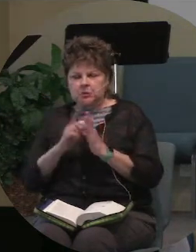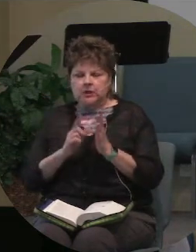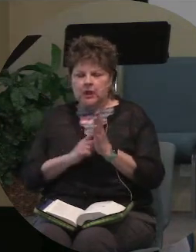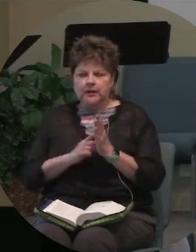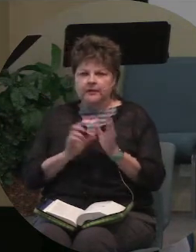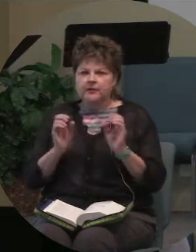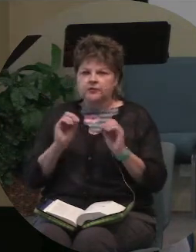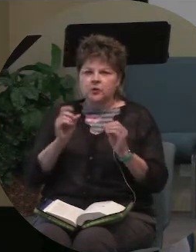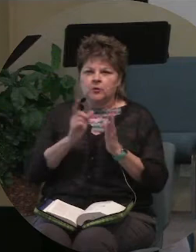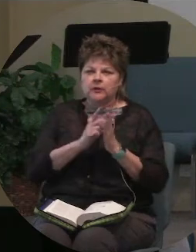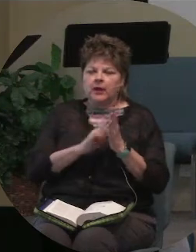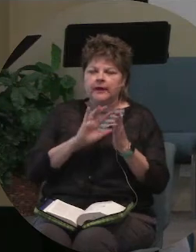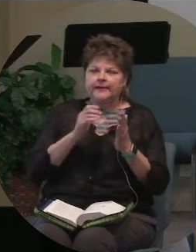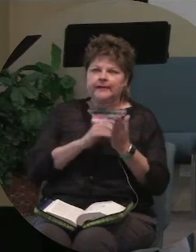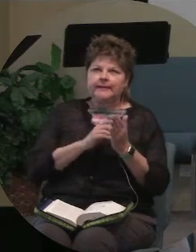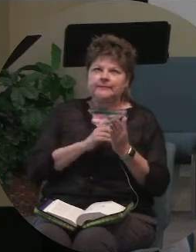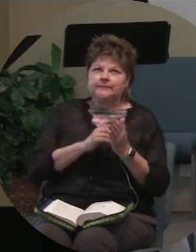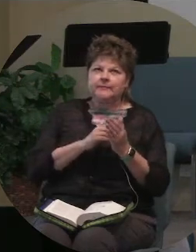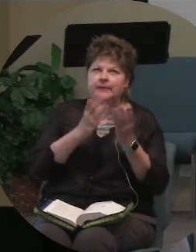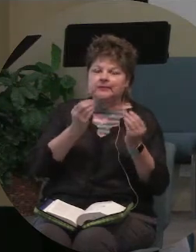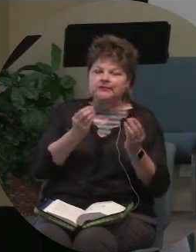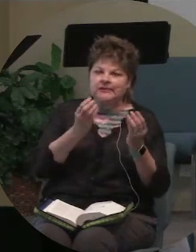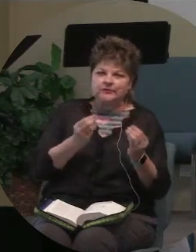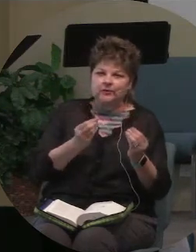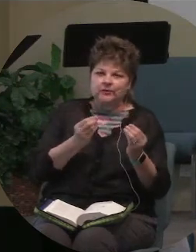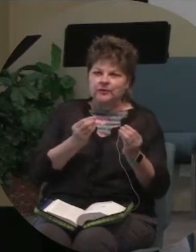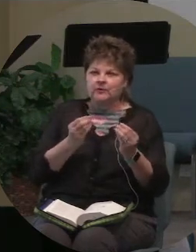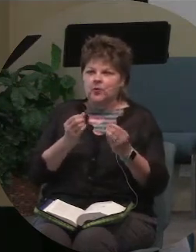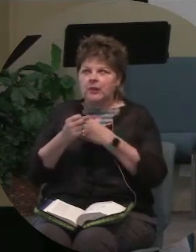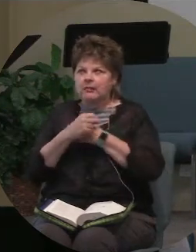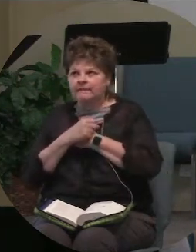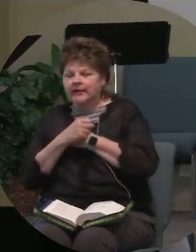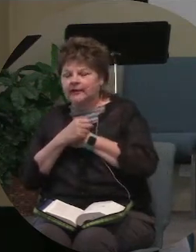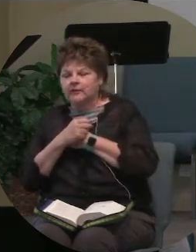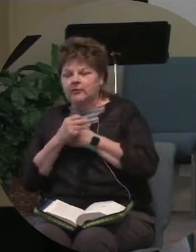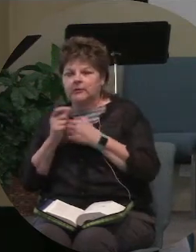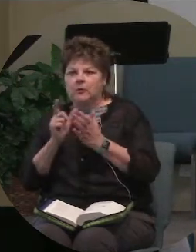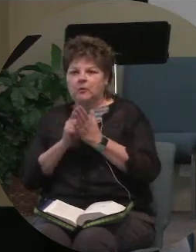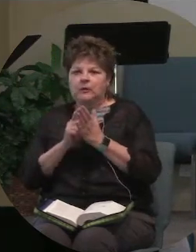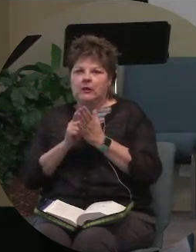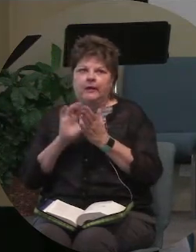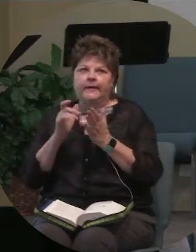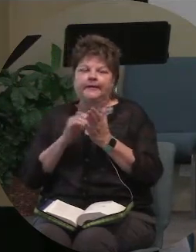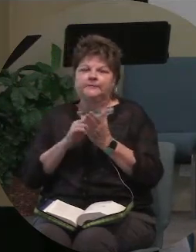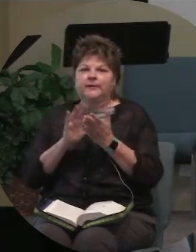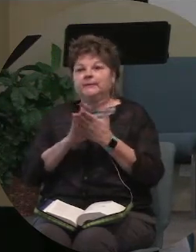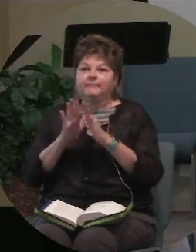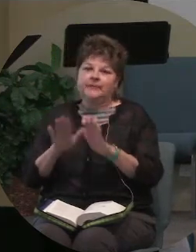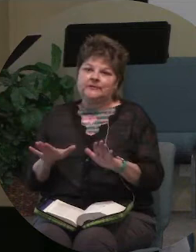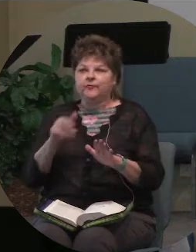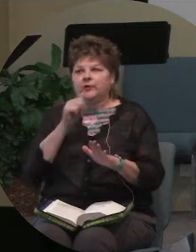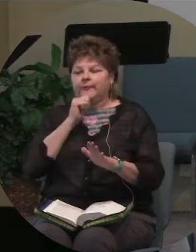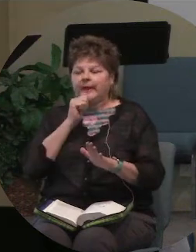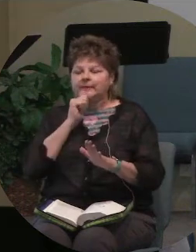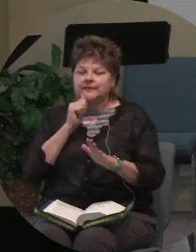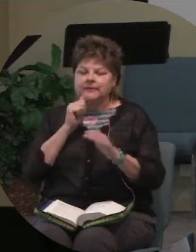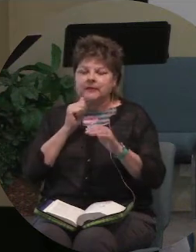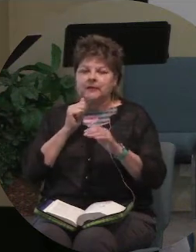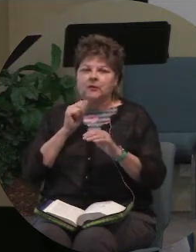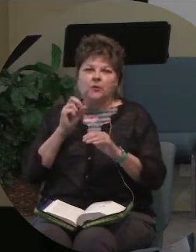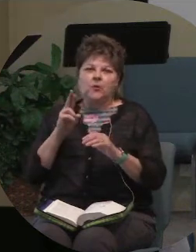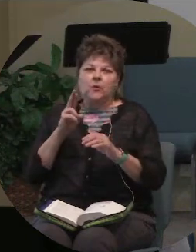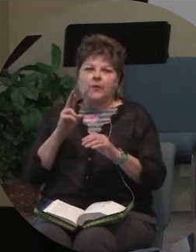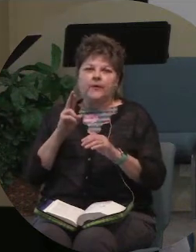being gentle. There's no law against being loving. There is no law against being peaceful or patient